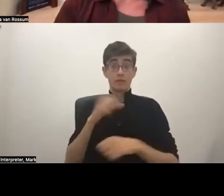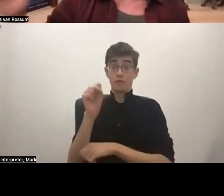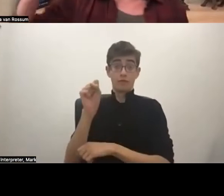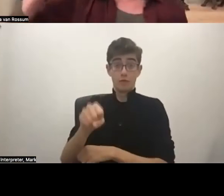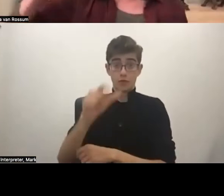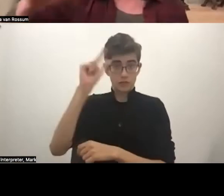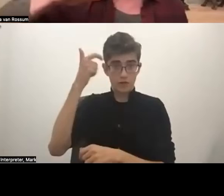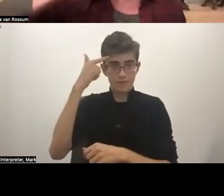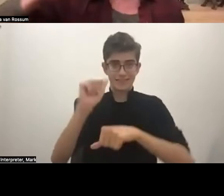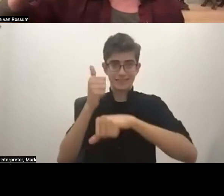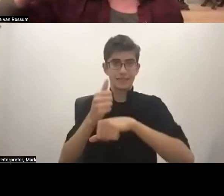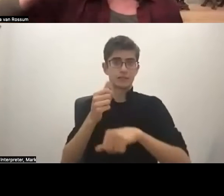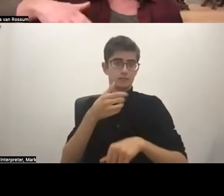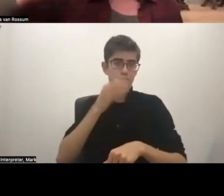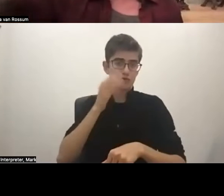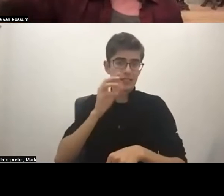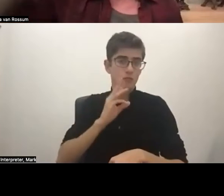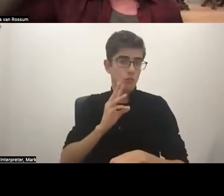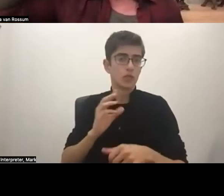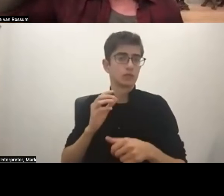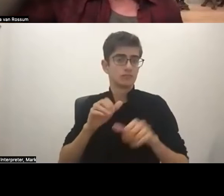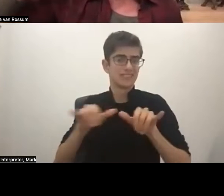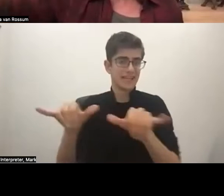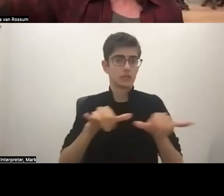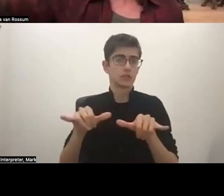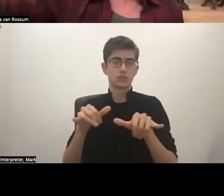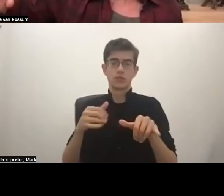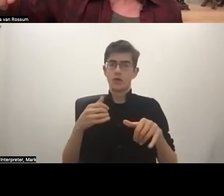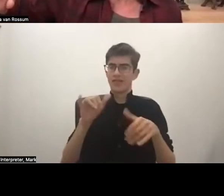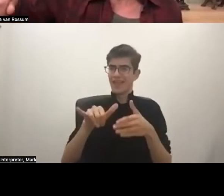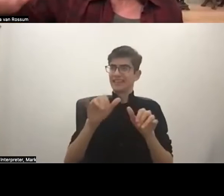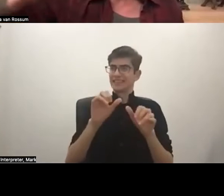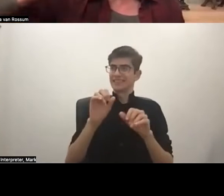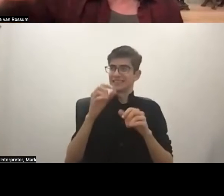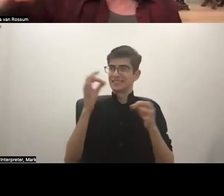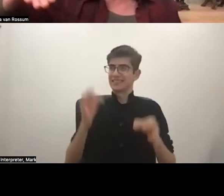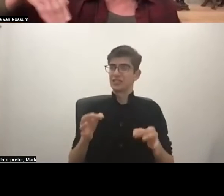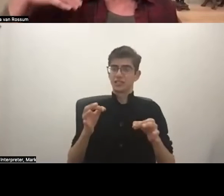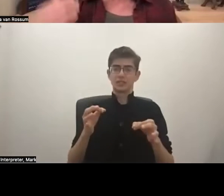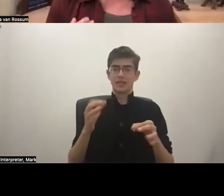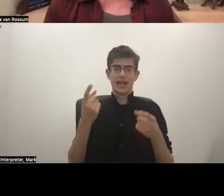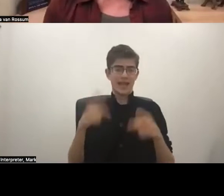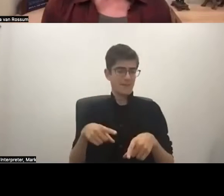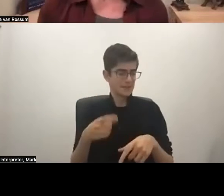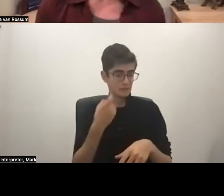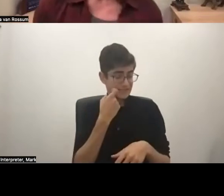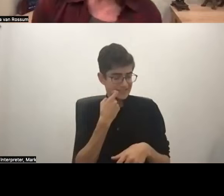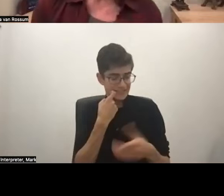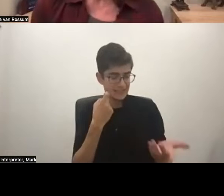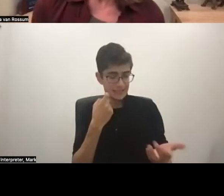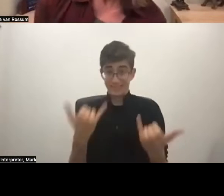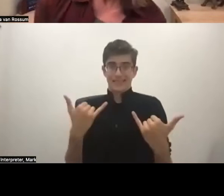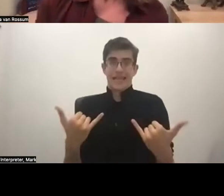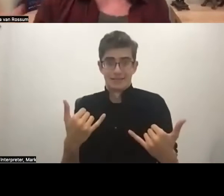PFAS. And that decision, we had a critical final decision on that as recently as